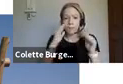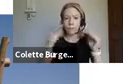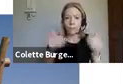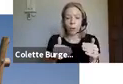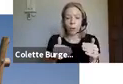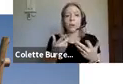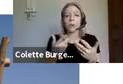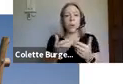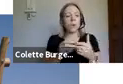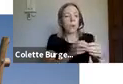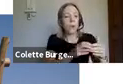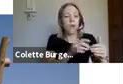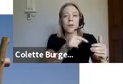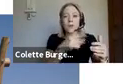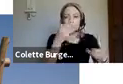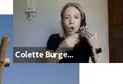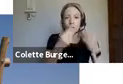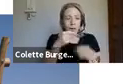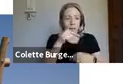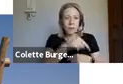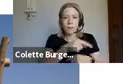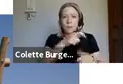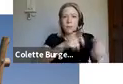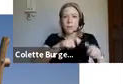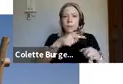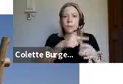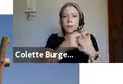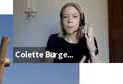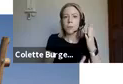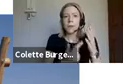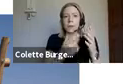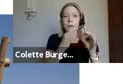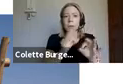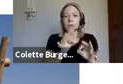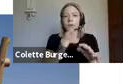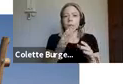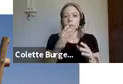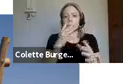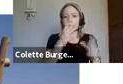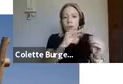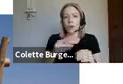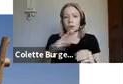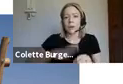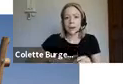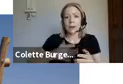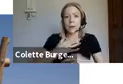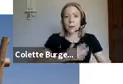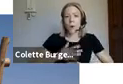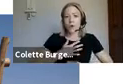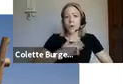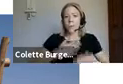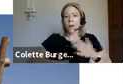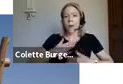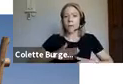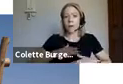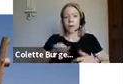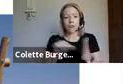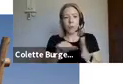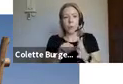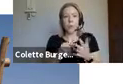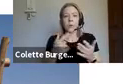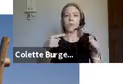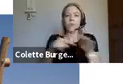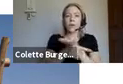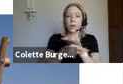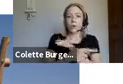learners, including learners with disabilities, special educational needs, emotional and behavioural problems, and refugee and asylum seeking